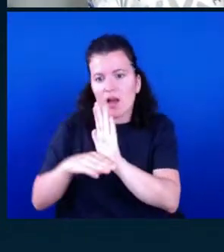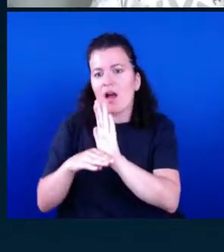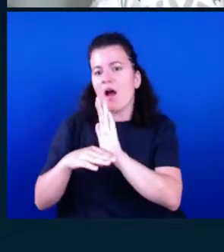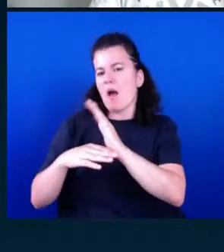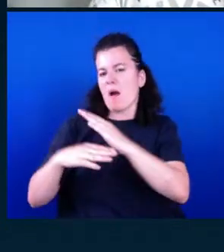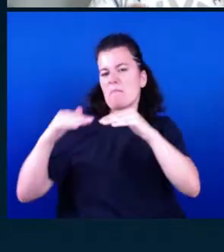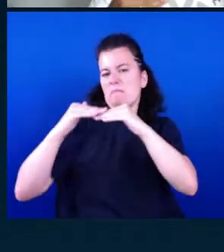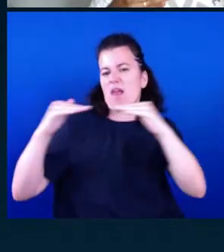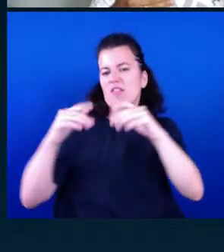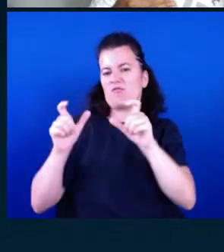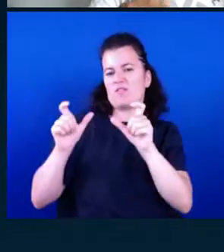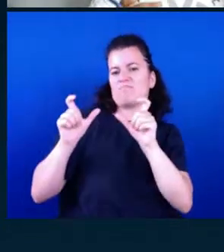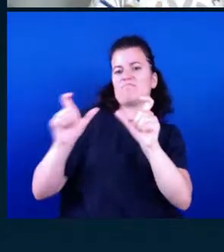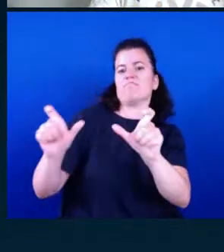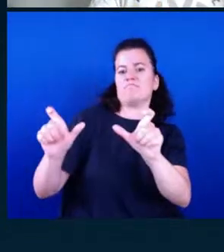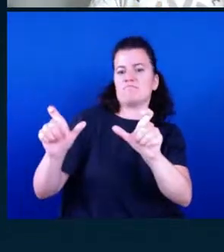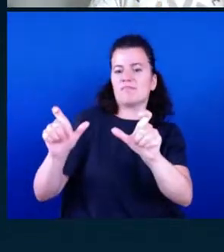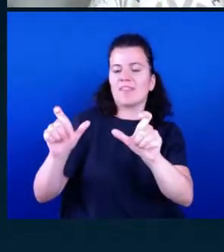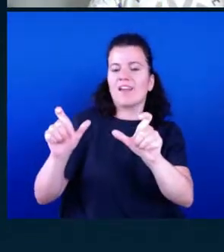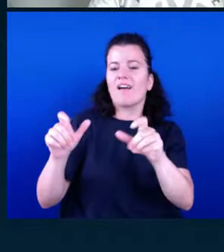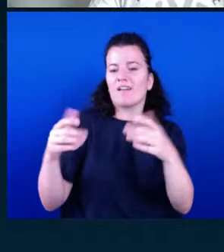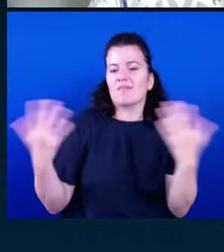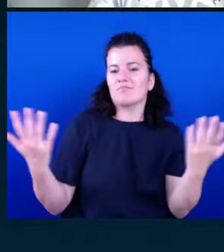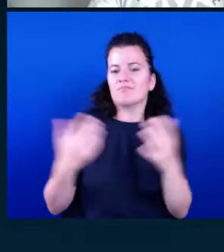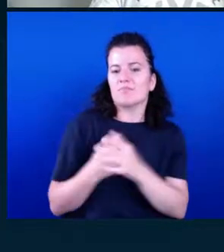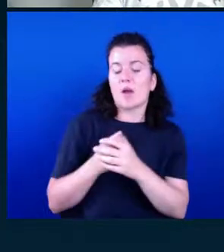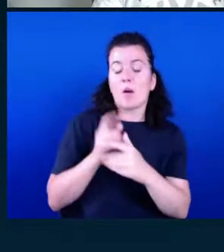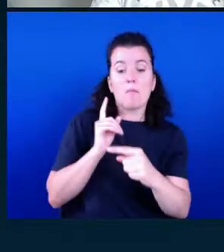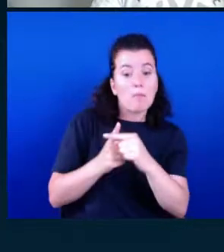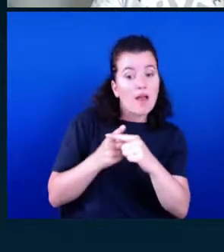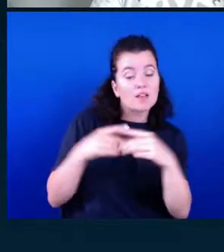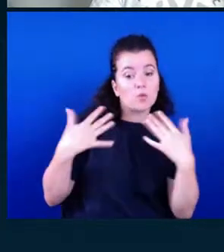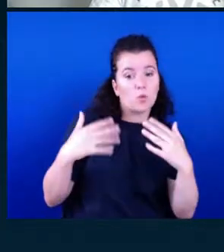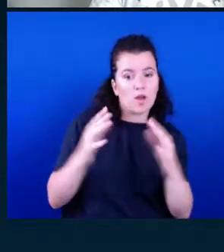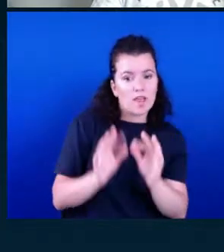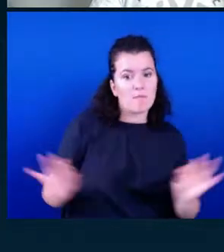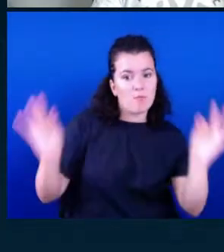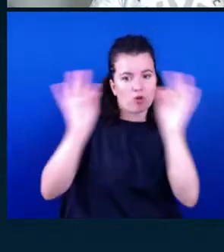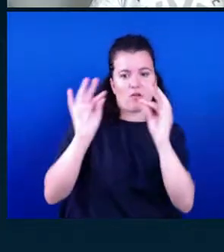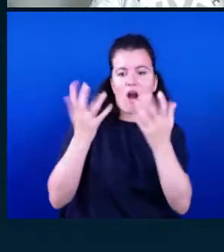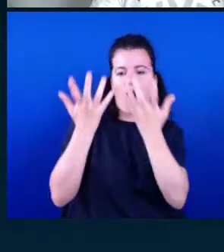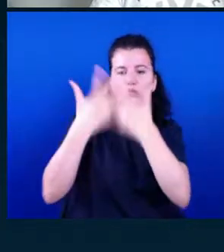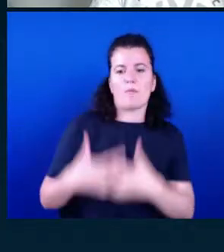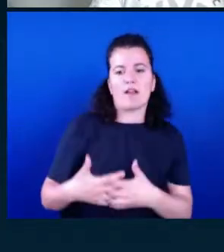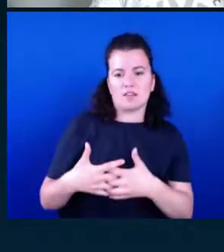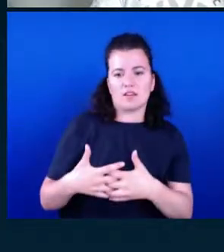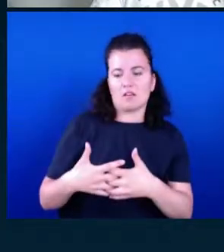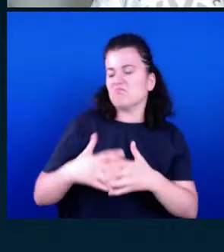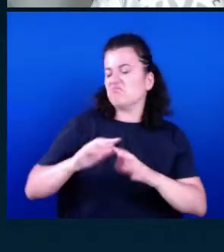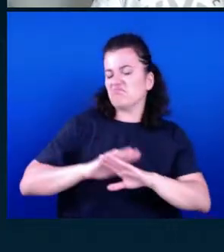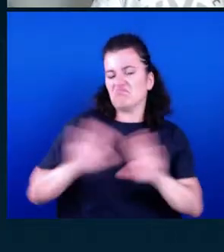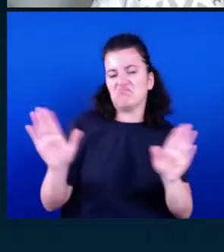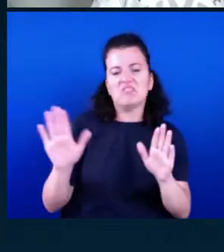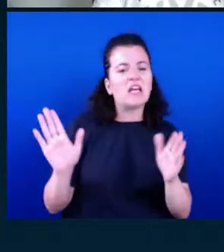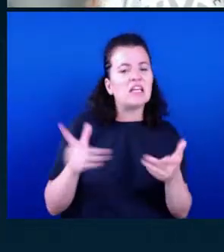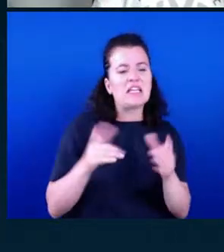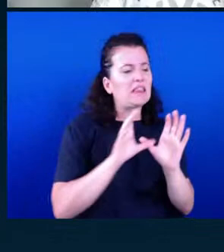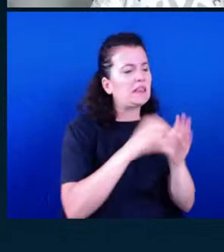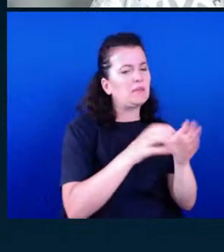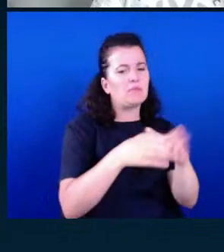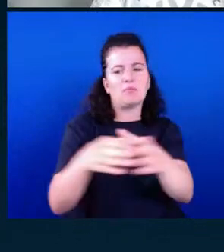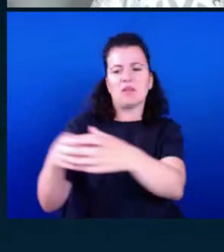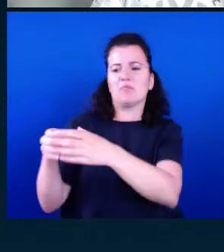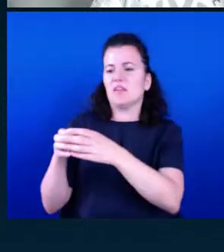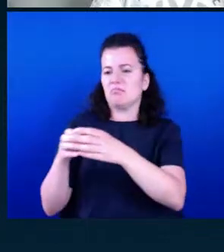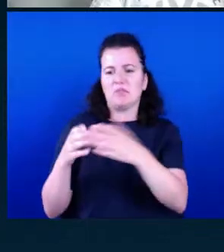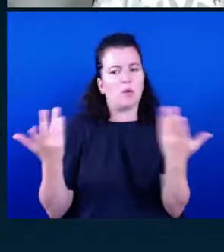platform, cost-effective platform, and importantly, automate everything for you so that it's easy for teams to use